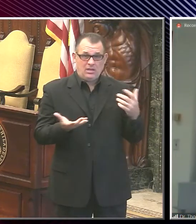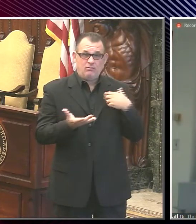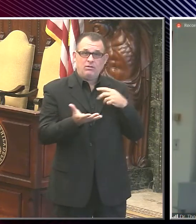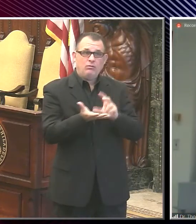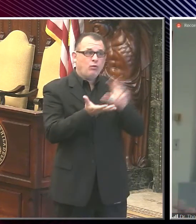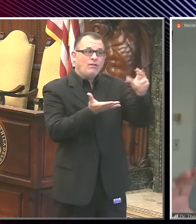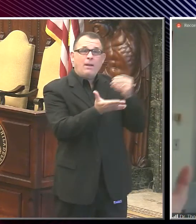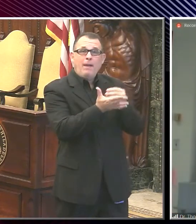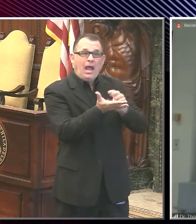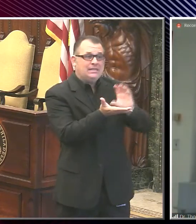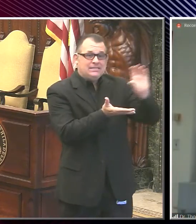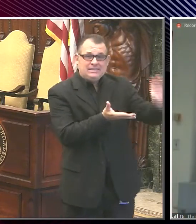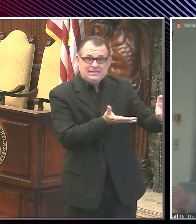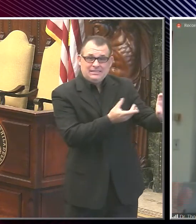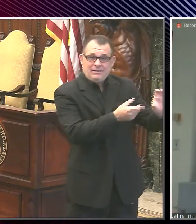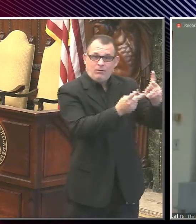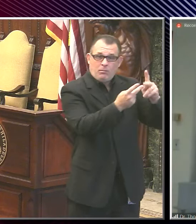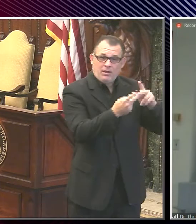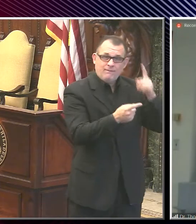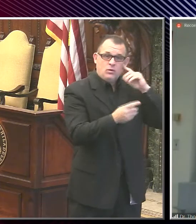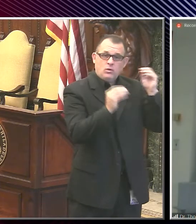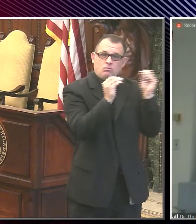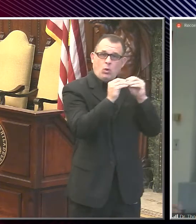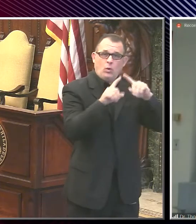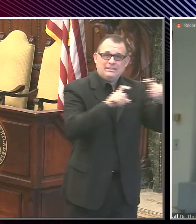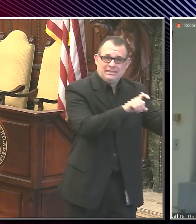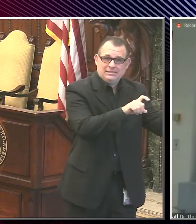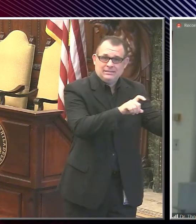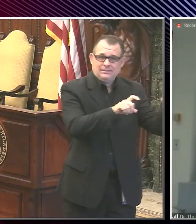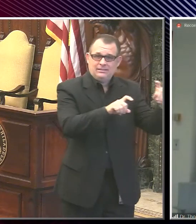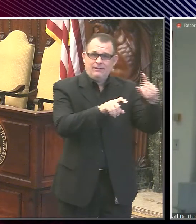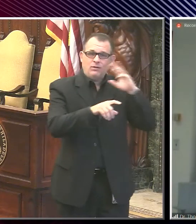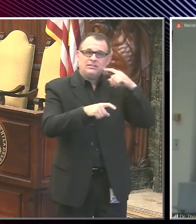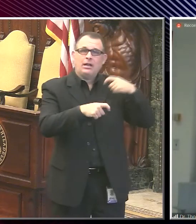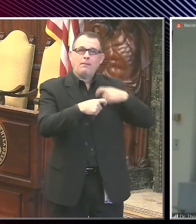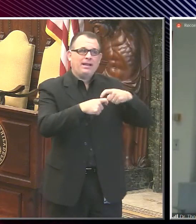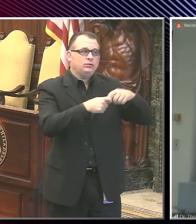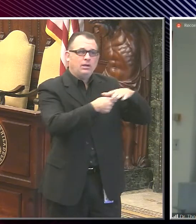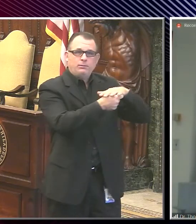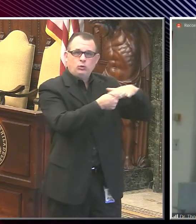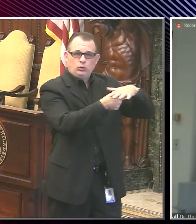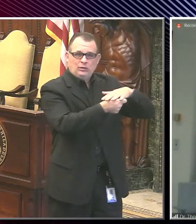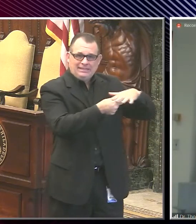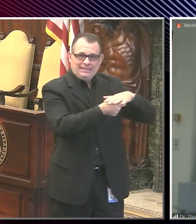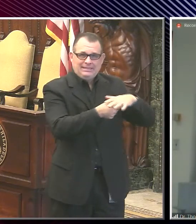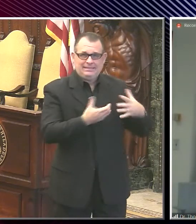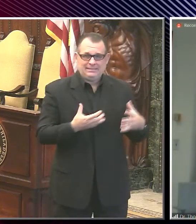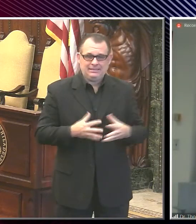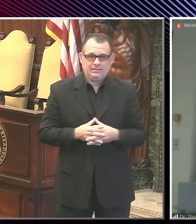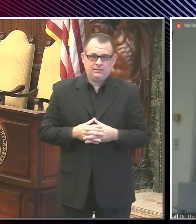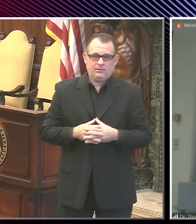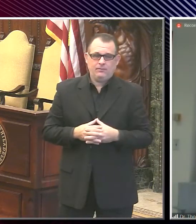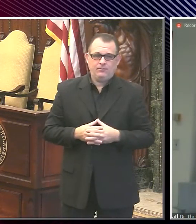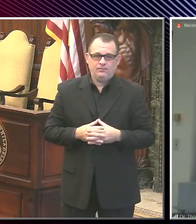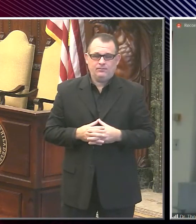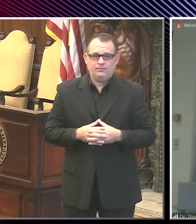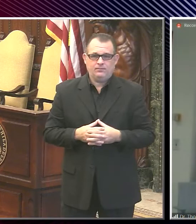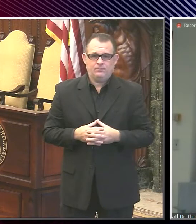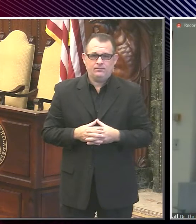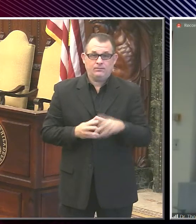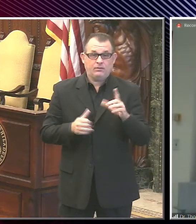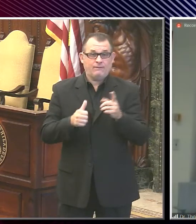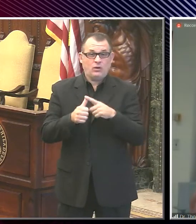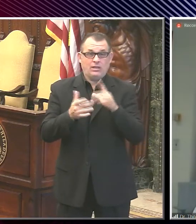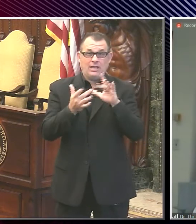testing sites, and we're directing more of them in the areas of the community, areas of the city where we have more Hispanic populations. As far as contact